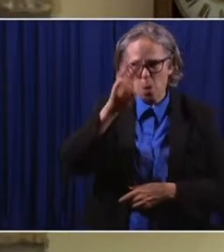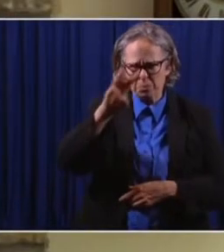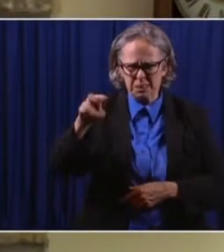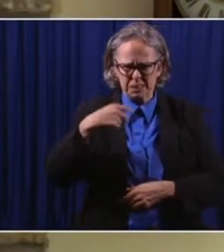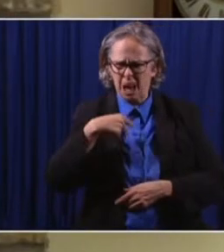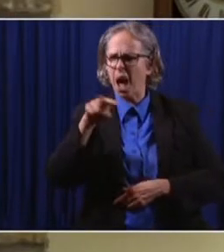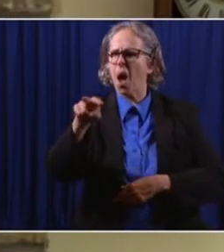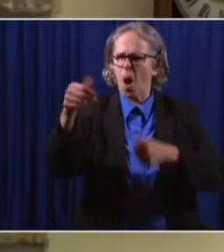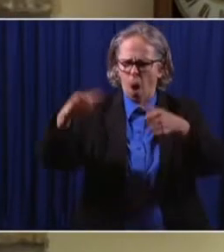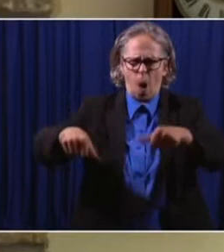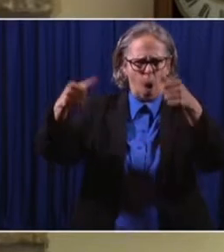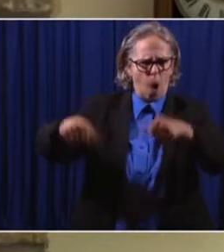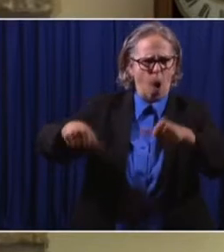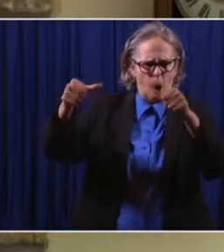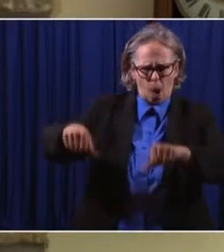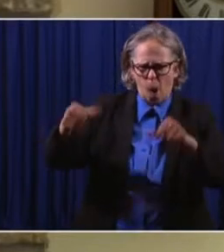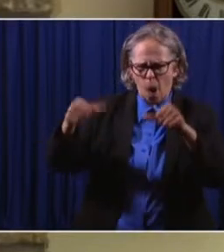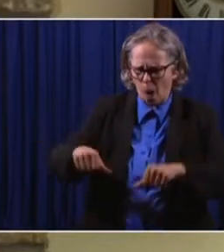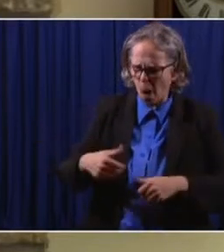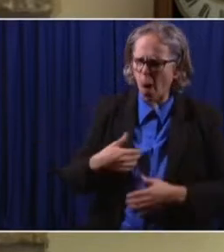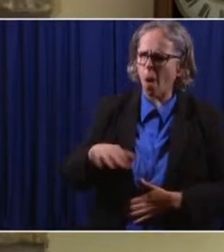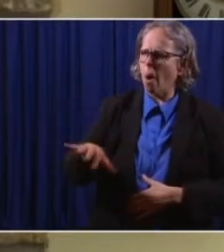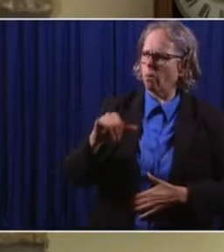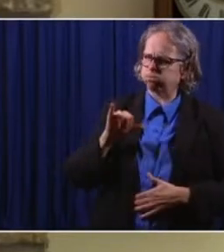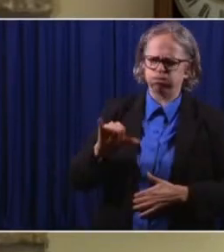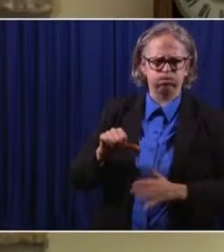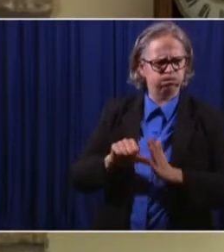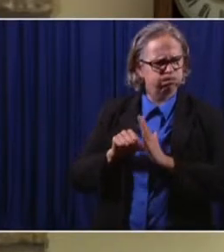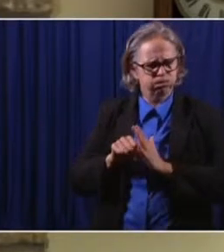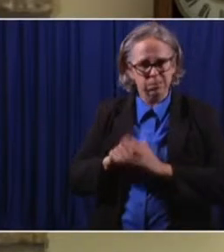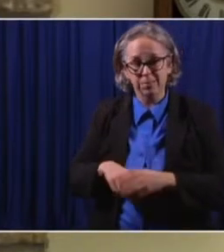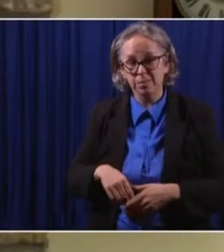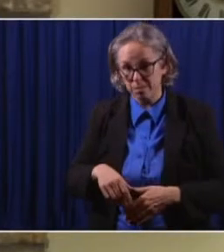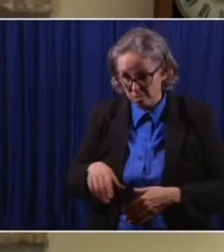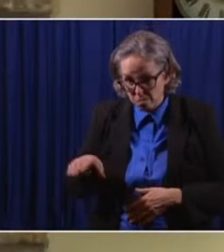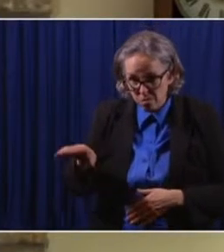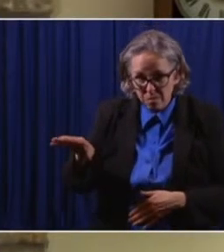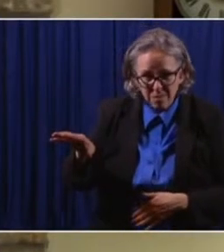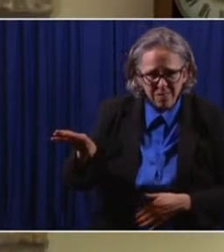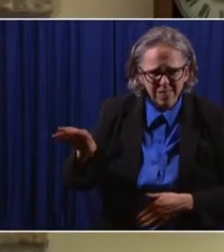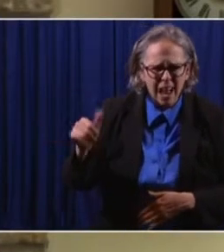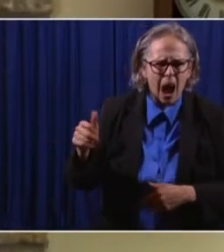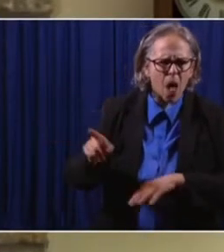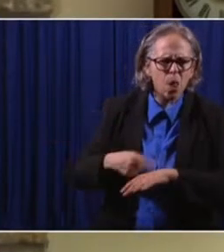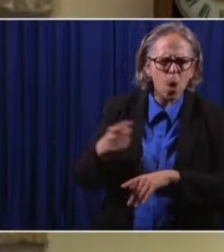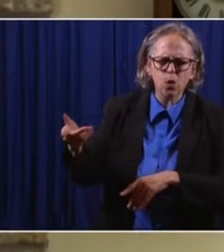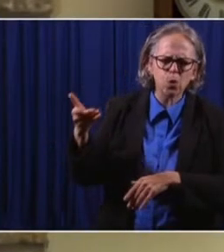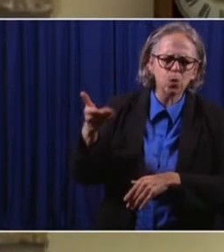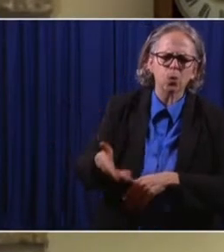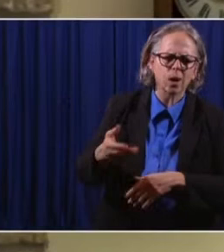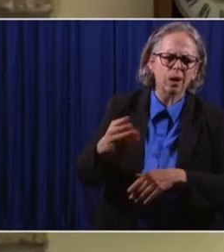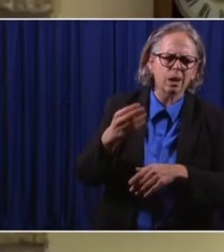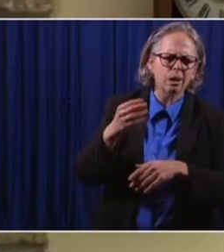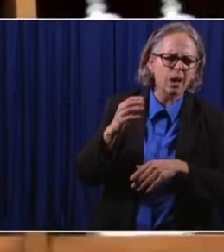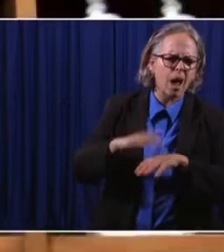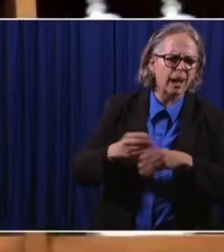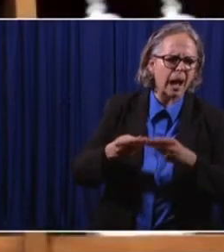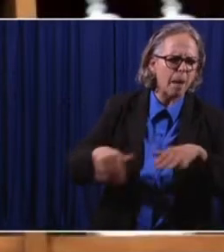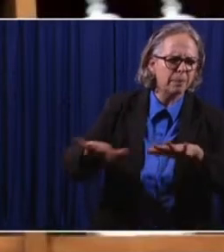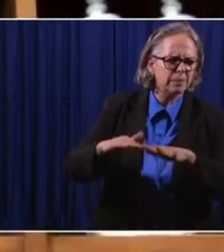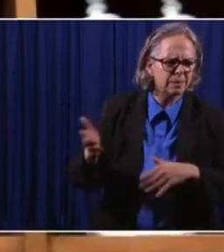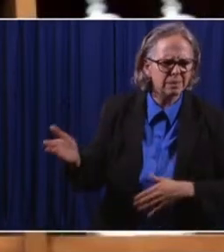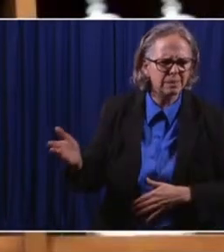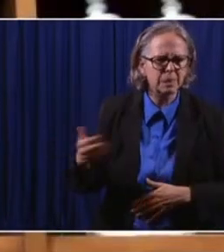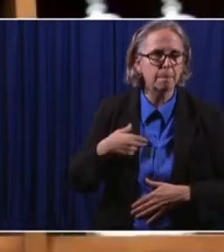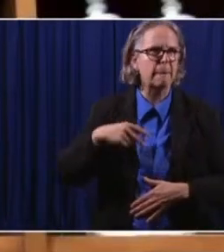From the time you've been back on campus, how long? I've been back on campus for about, this is my second